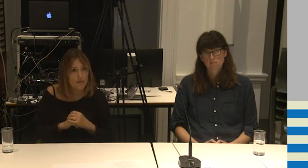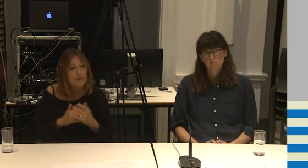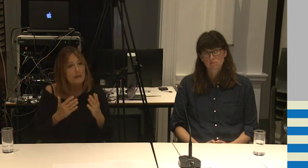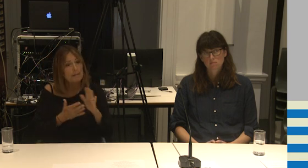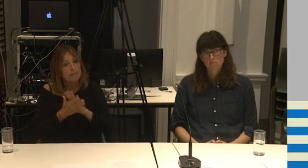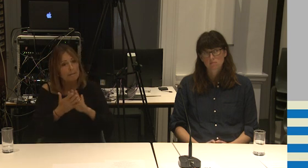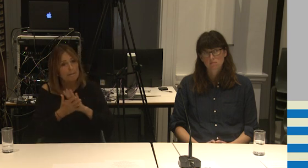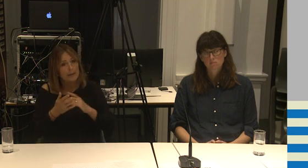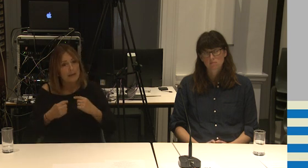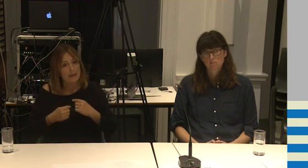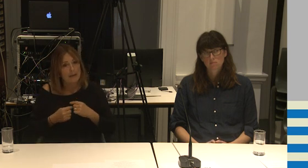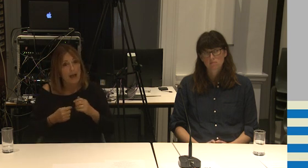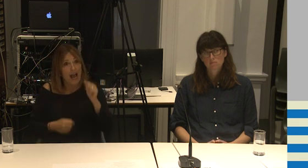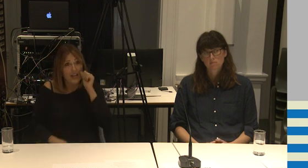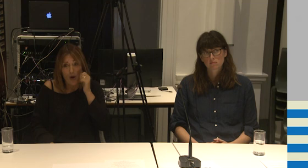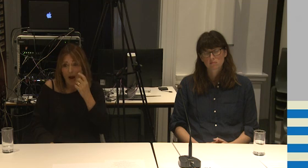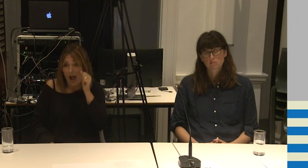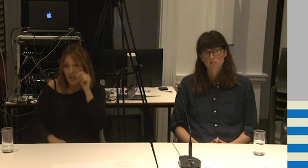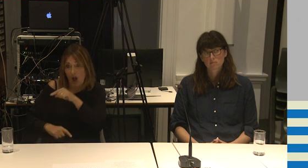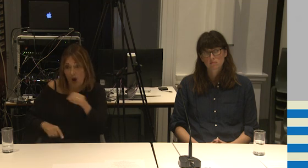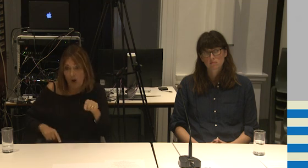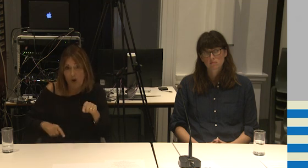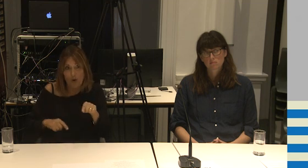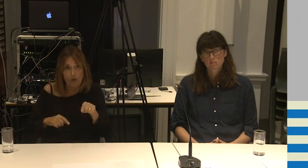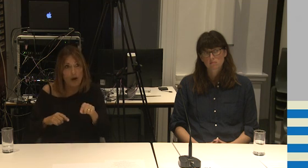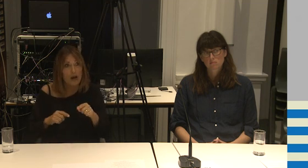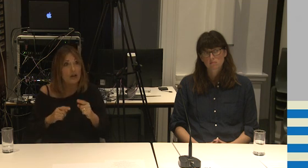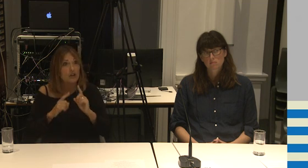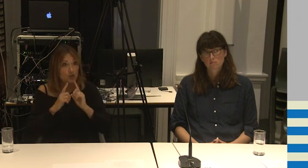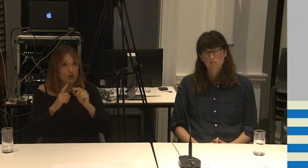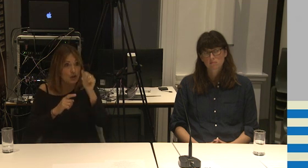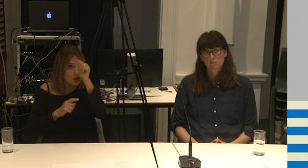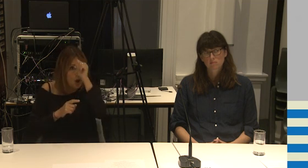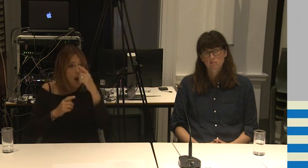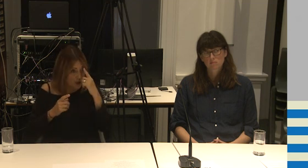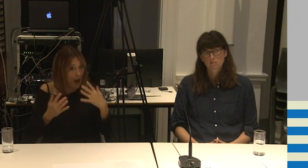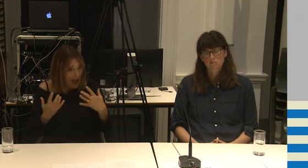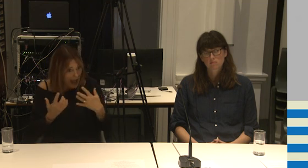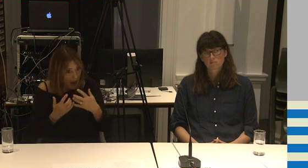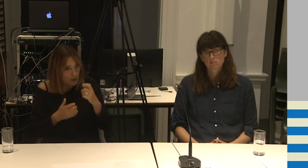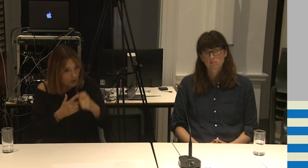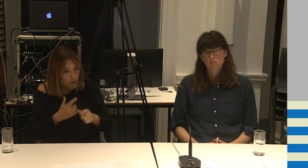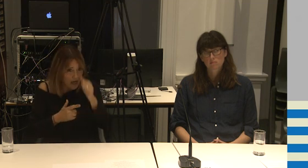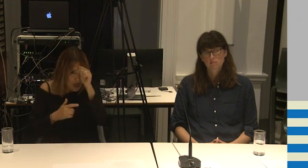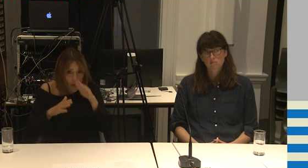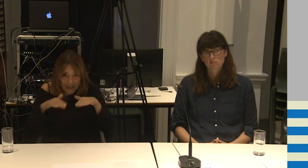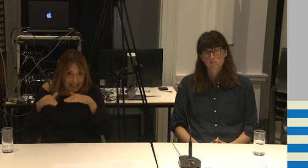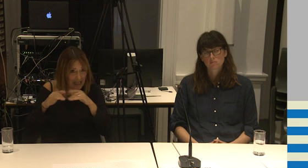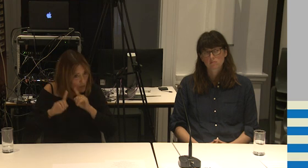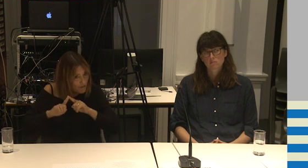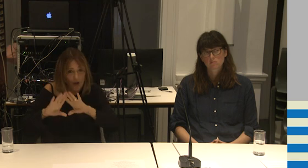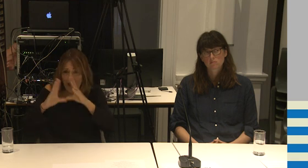things where I know that I know them, and my tutors would know that I know how to do things and I know what the standards